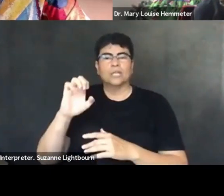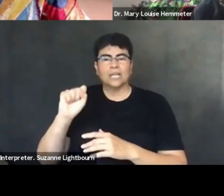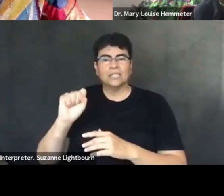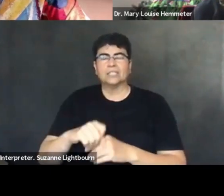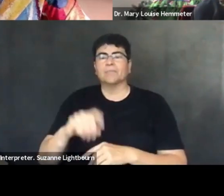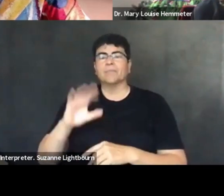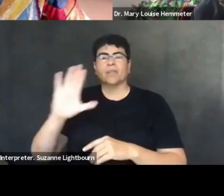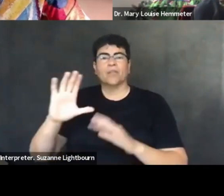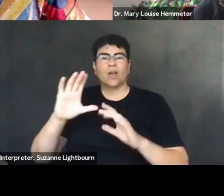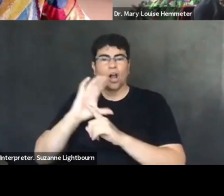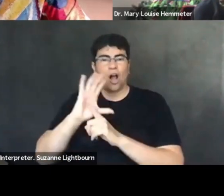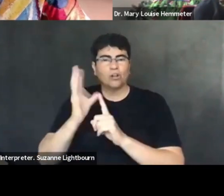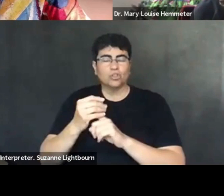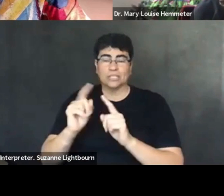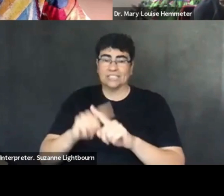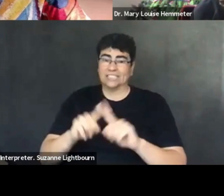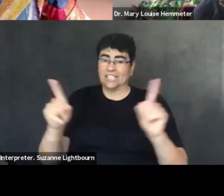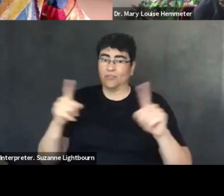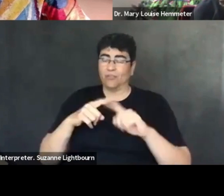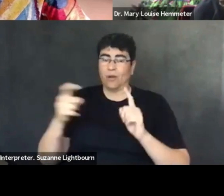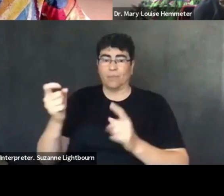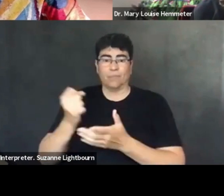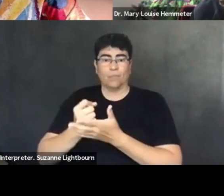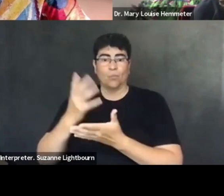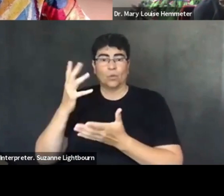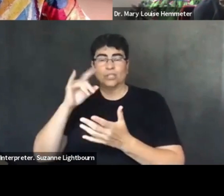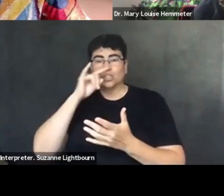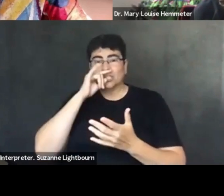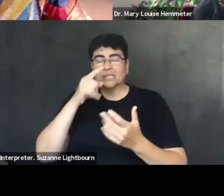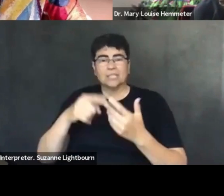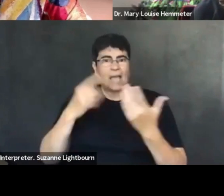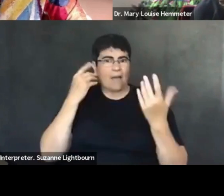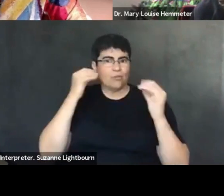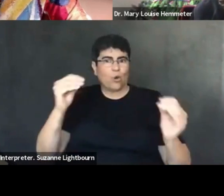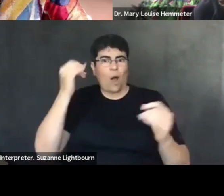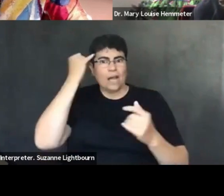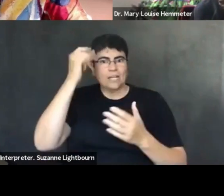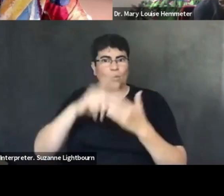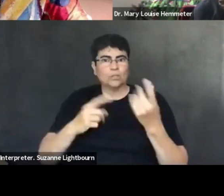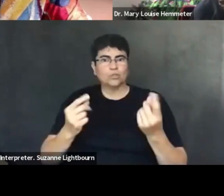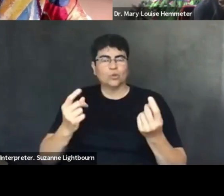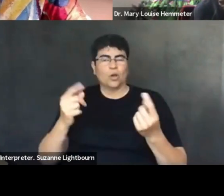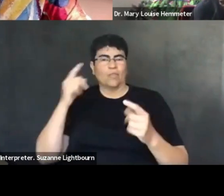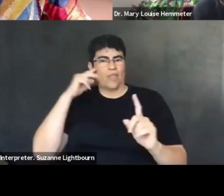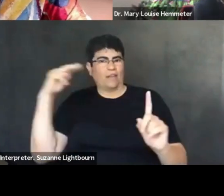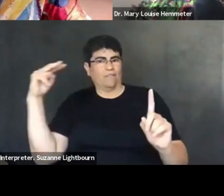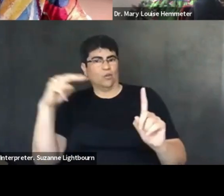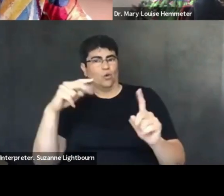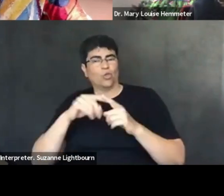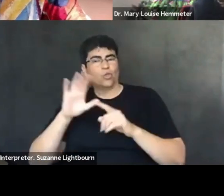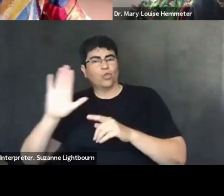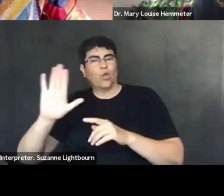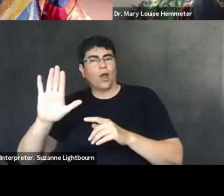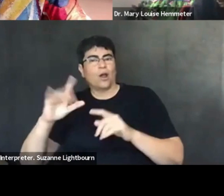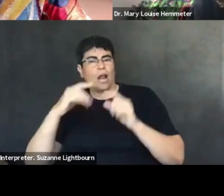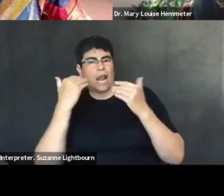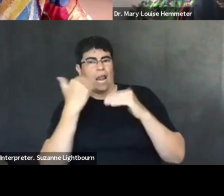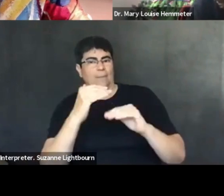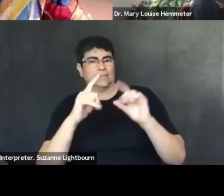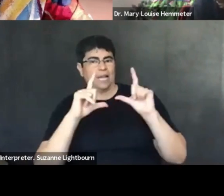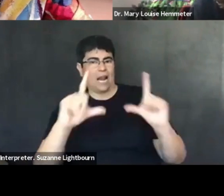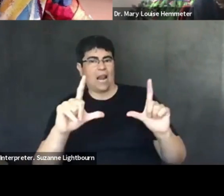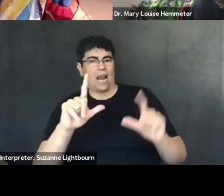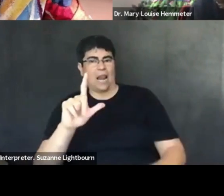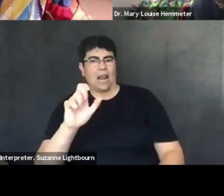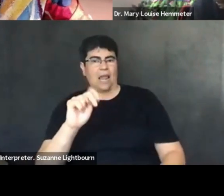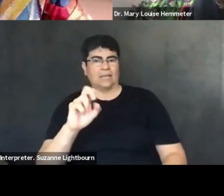is uniquely different from theirs, and they have no idea what to do. And they view them through their own limited lens